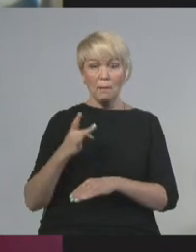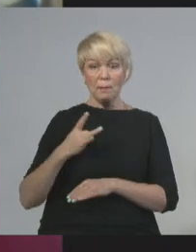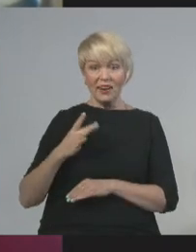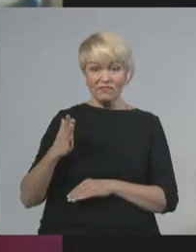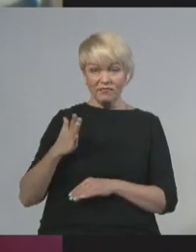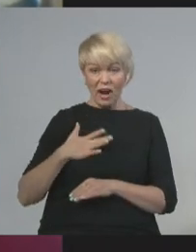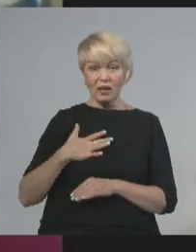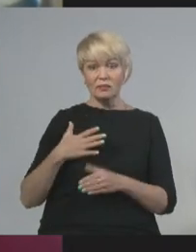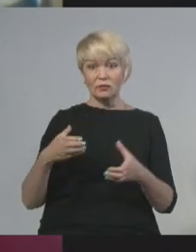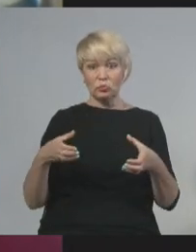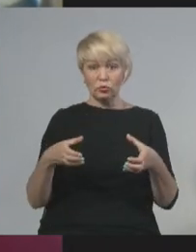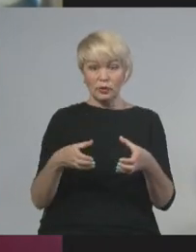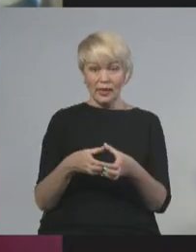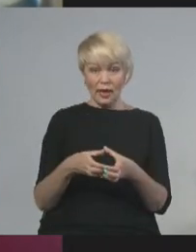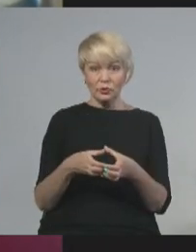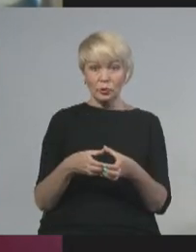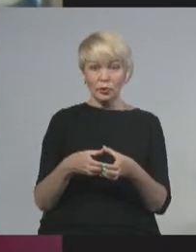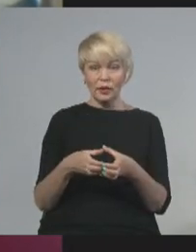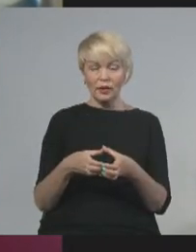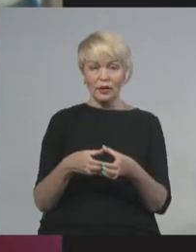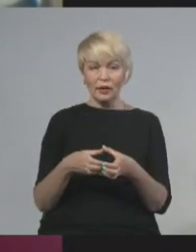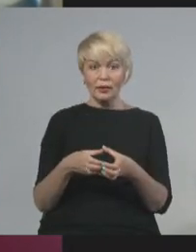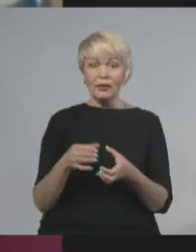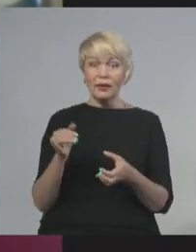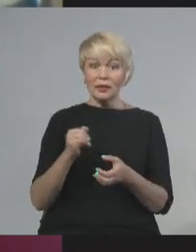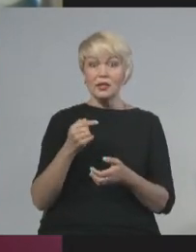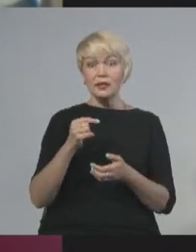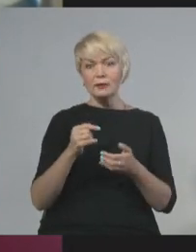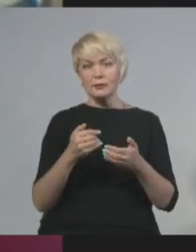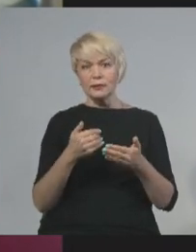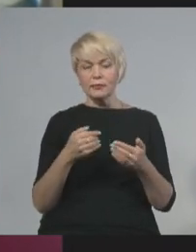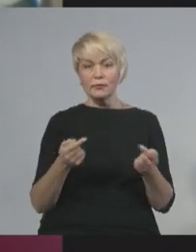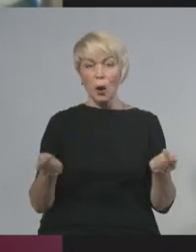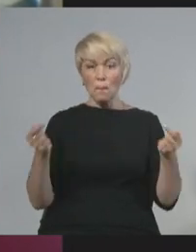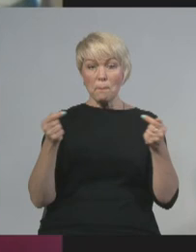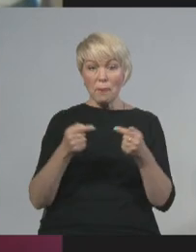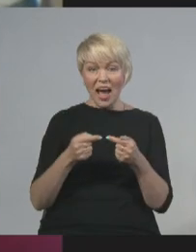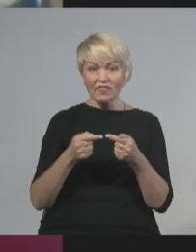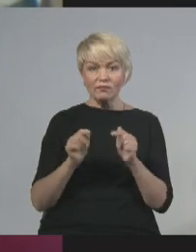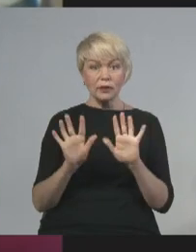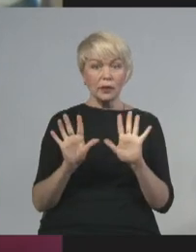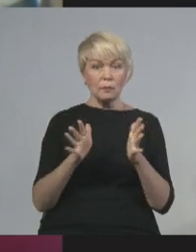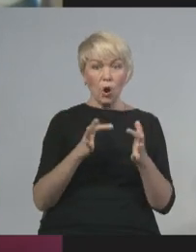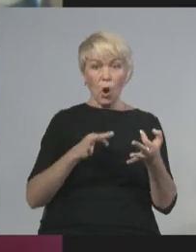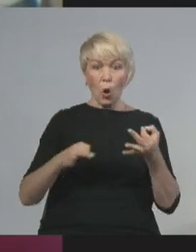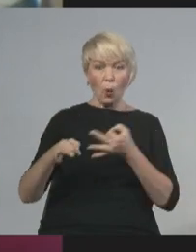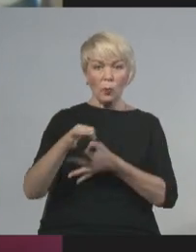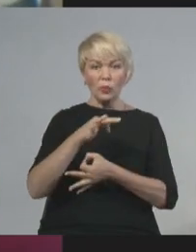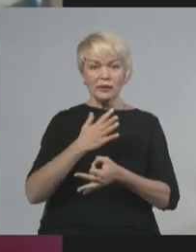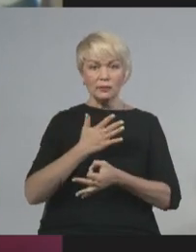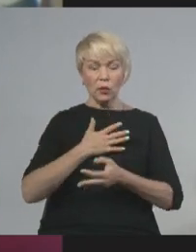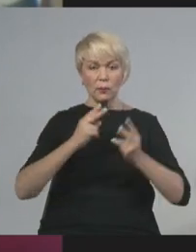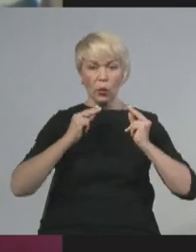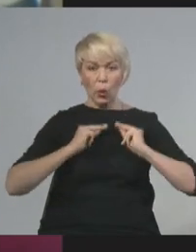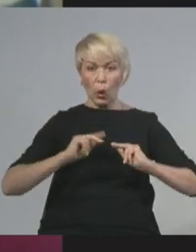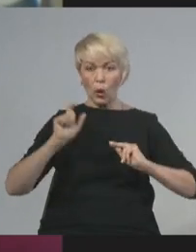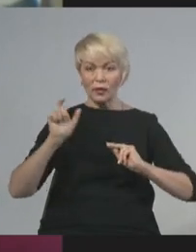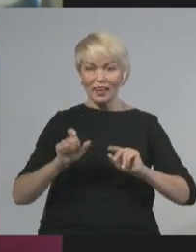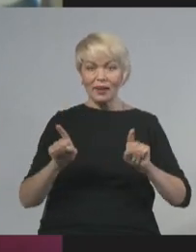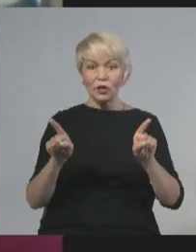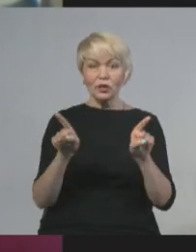point that um at a certain point uh we were talking about this with colleagues but i also experienced this from talking to